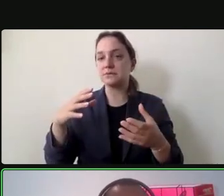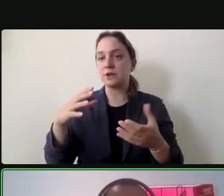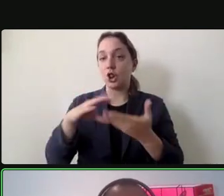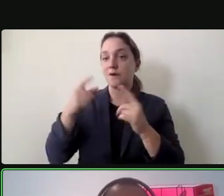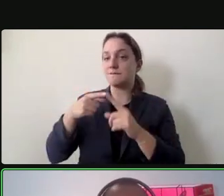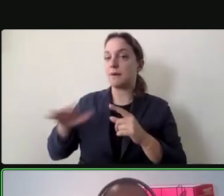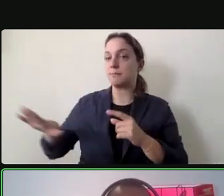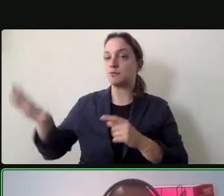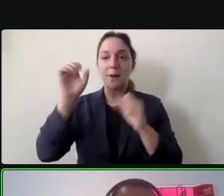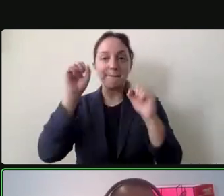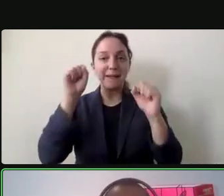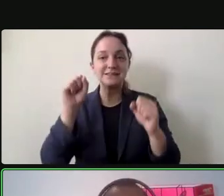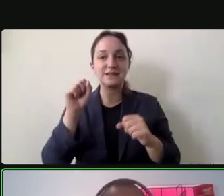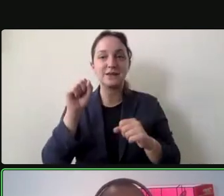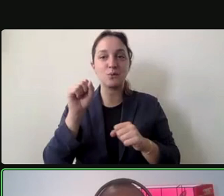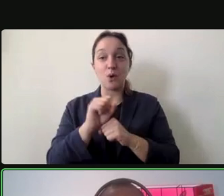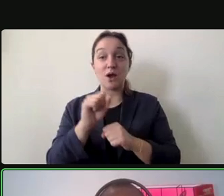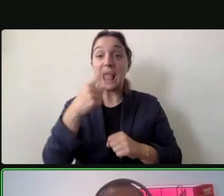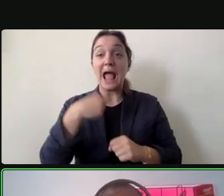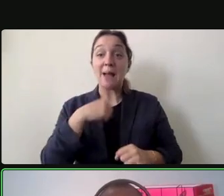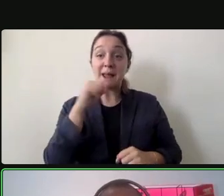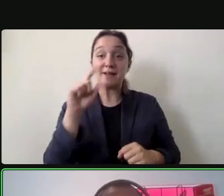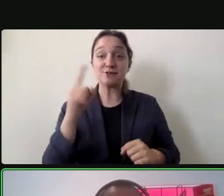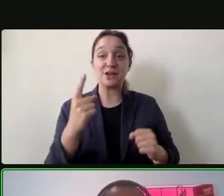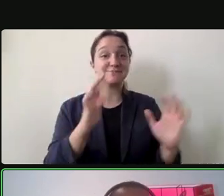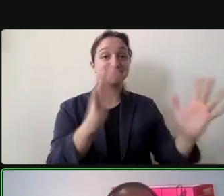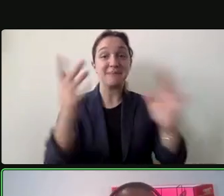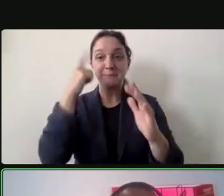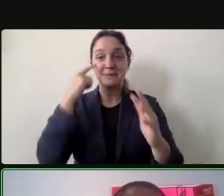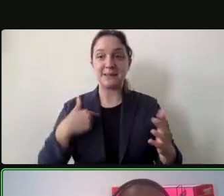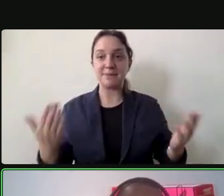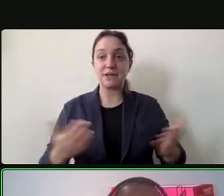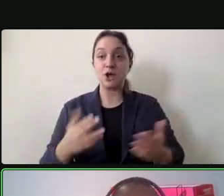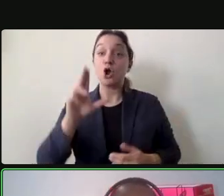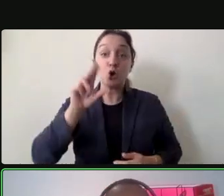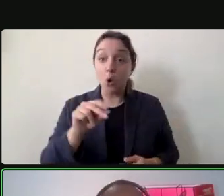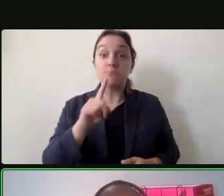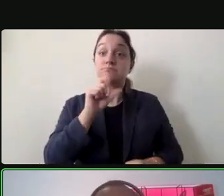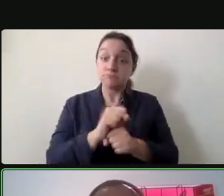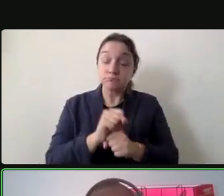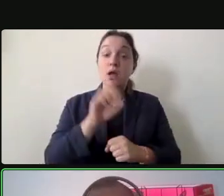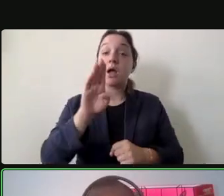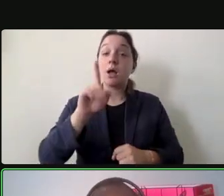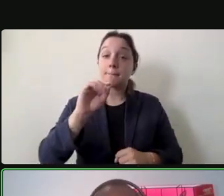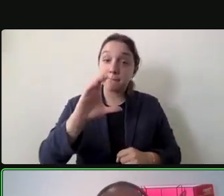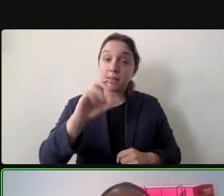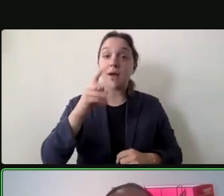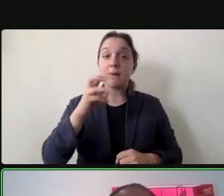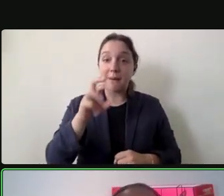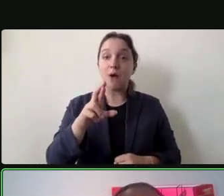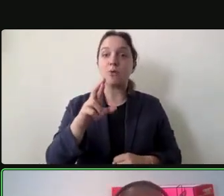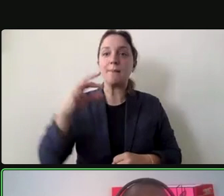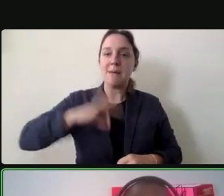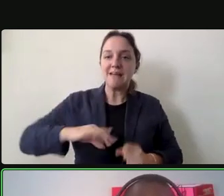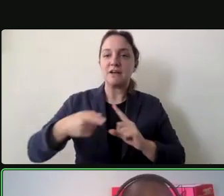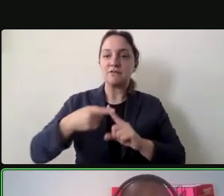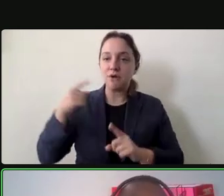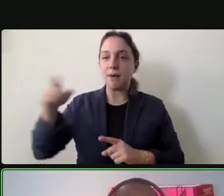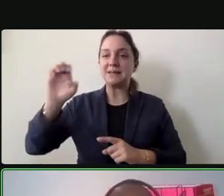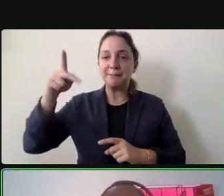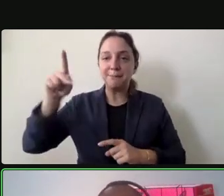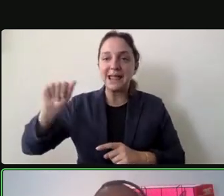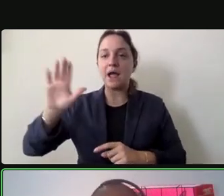that or blowing smoke. BlocPower is a beneficiary of amazing work that's been done at DOE, at